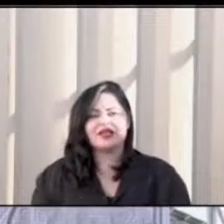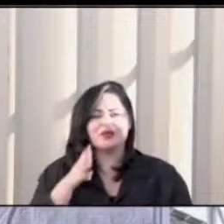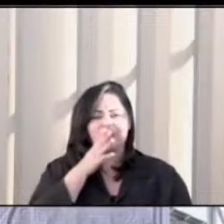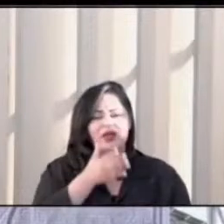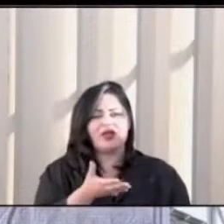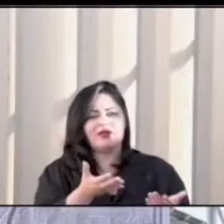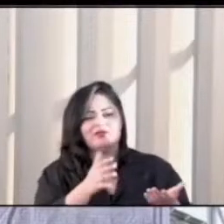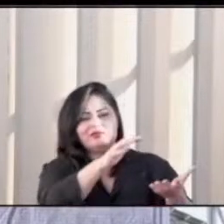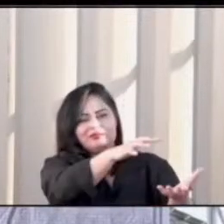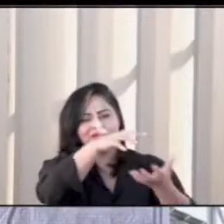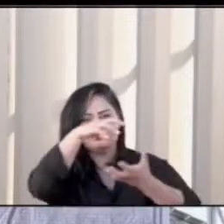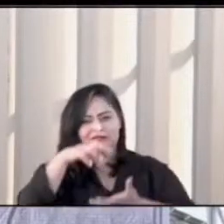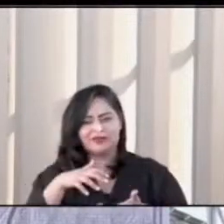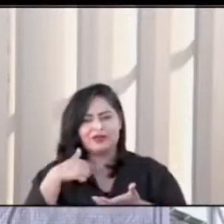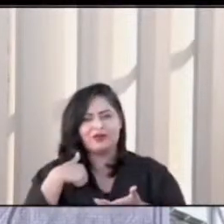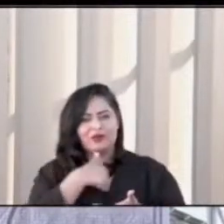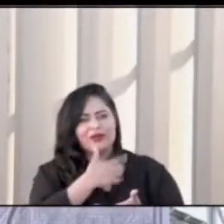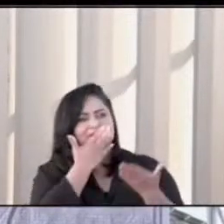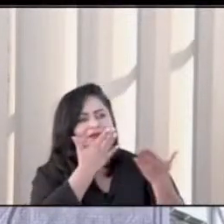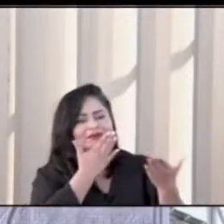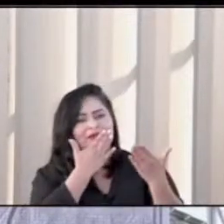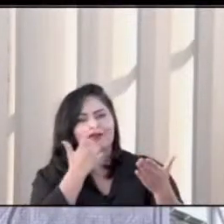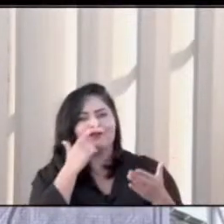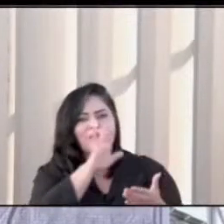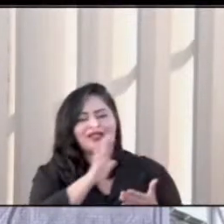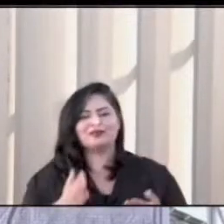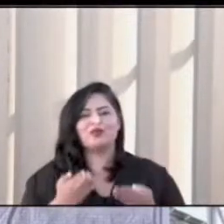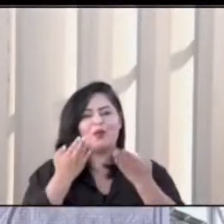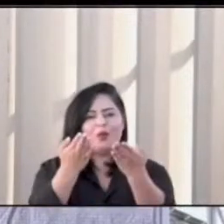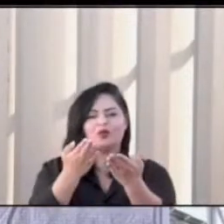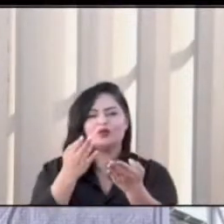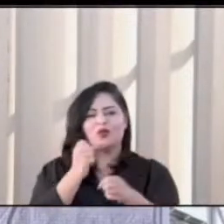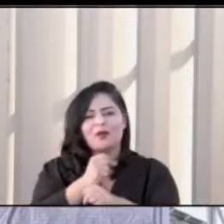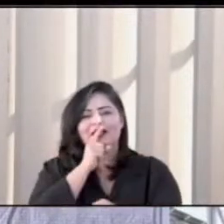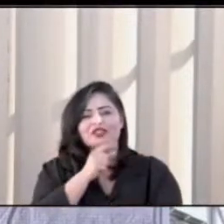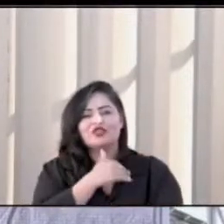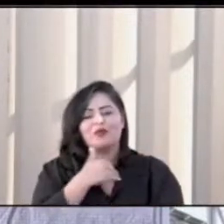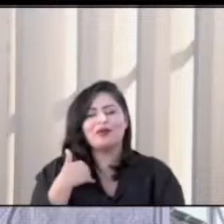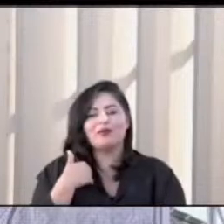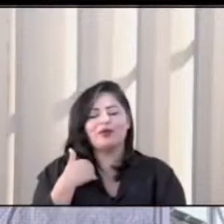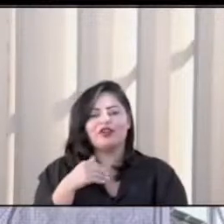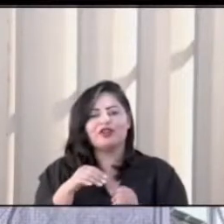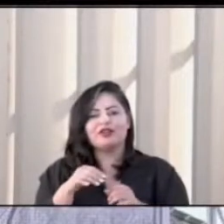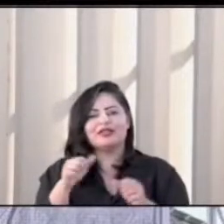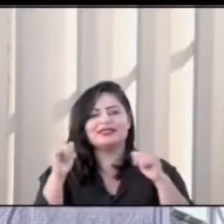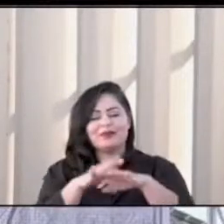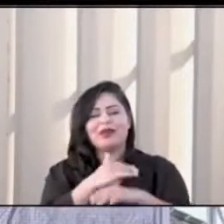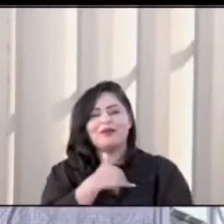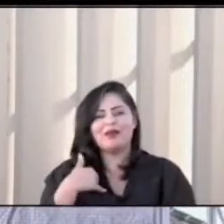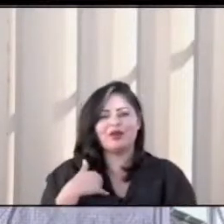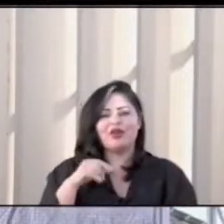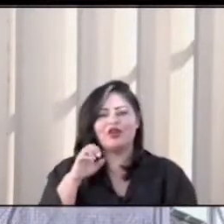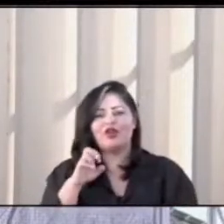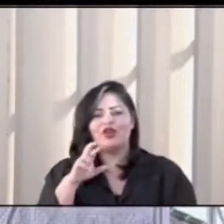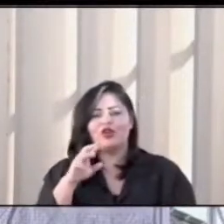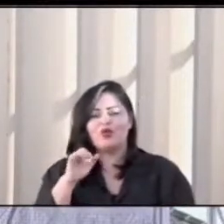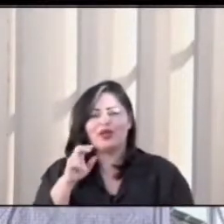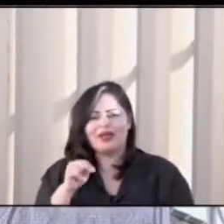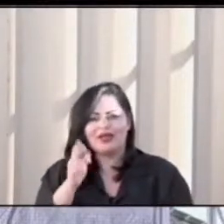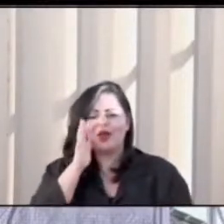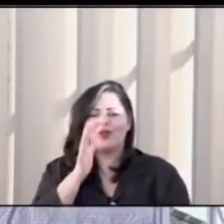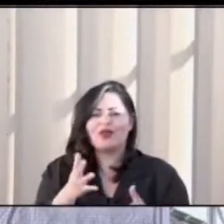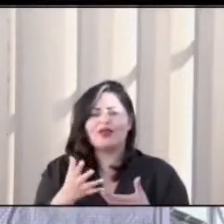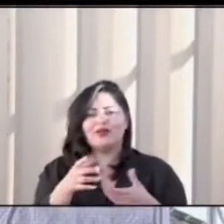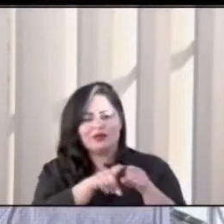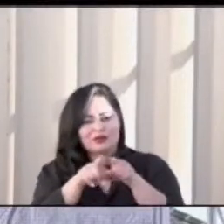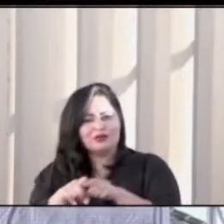Southern California. We're grateful for the governor's proposal. We're going to make sure that Assemblymember Irwin and others who are representing the communities that have been